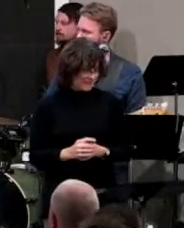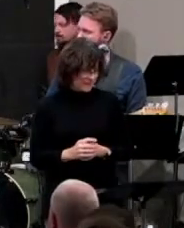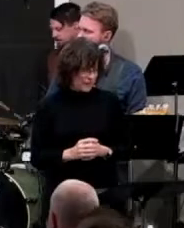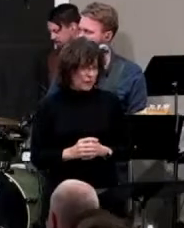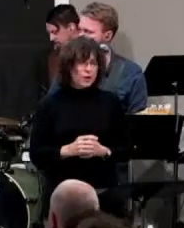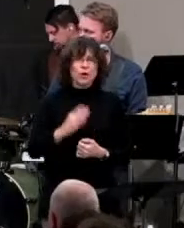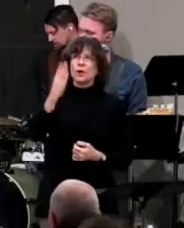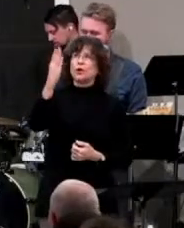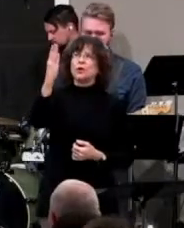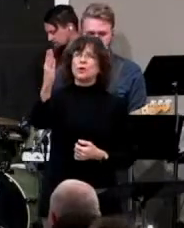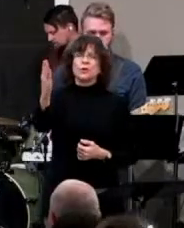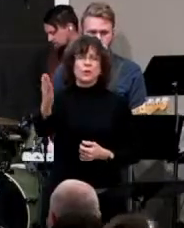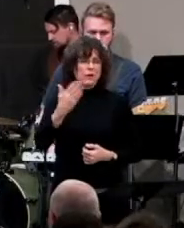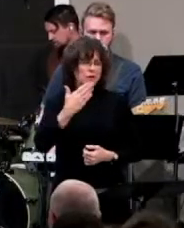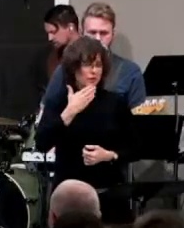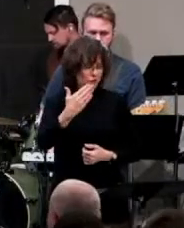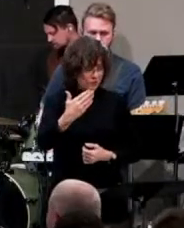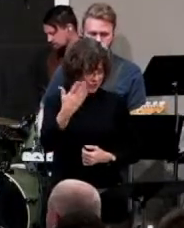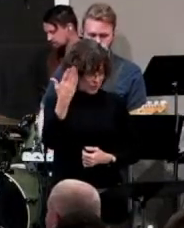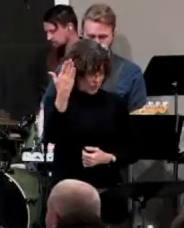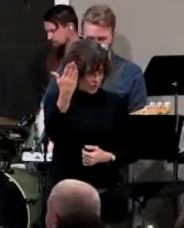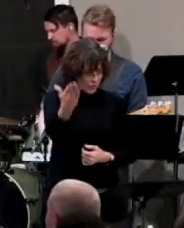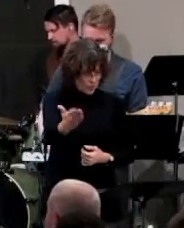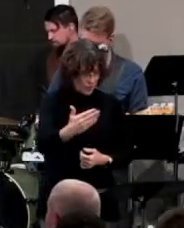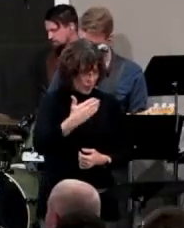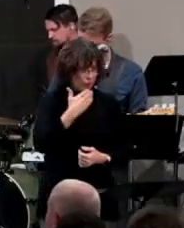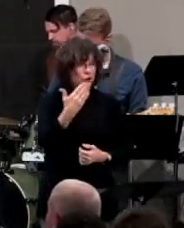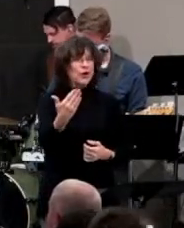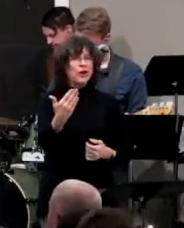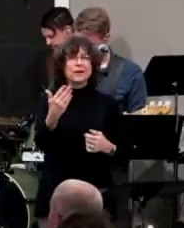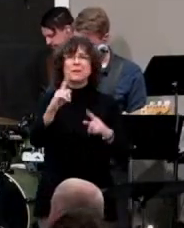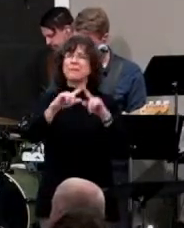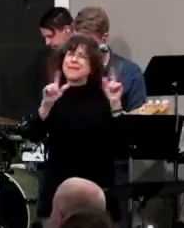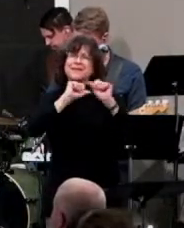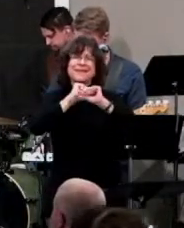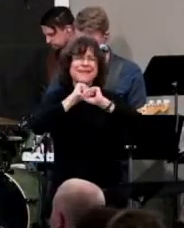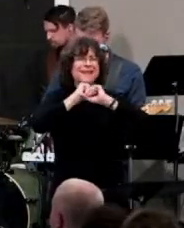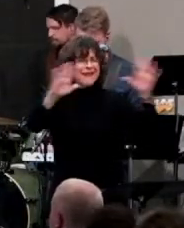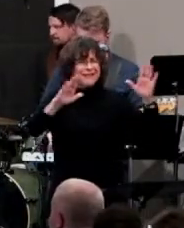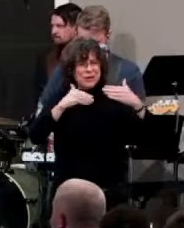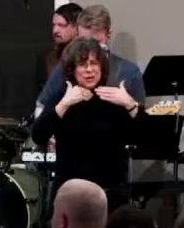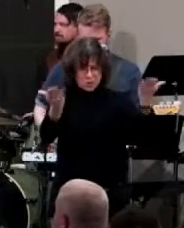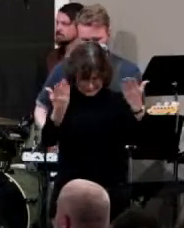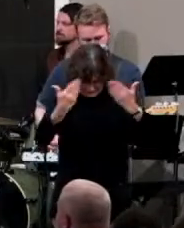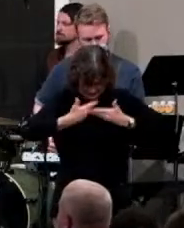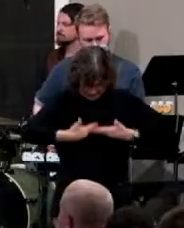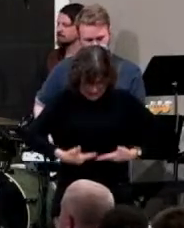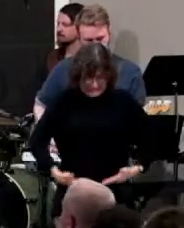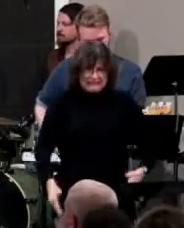You are good. You are good when there's nothing good in me.